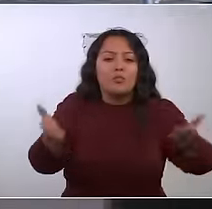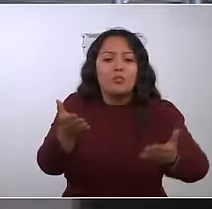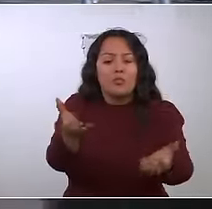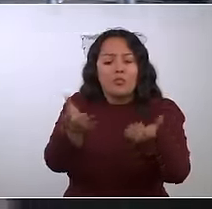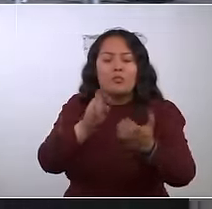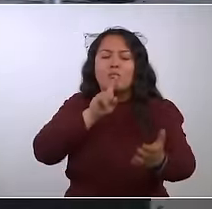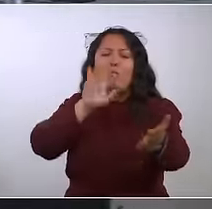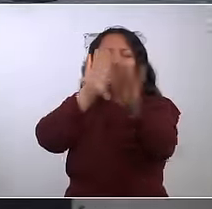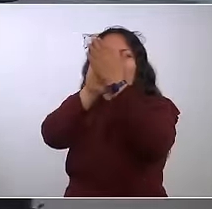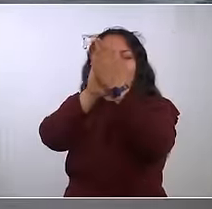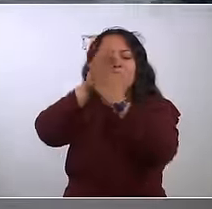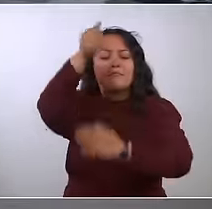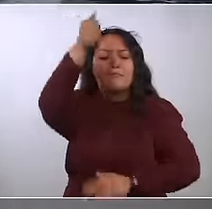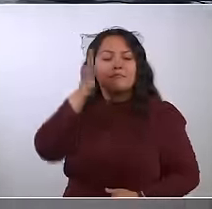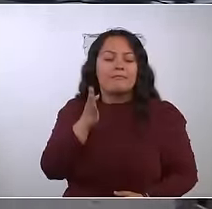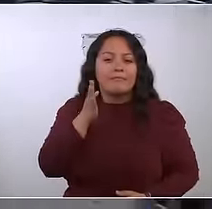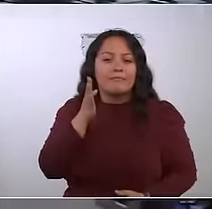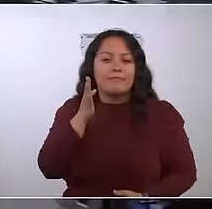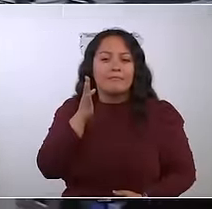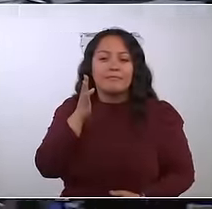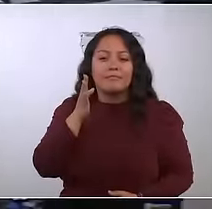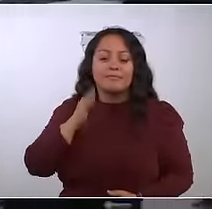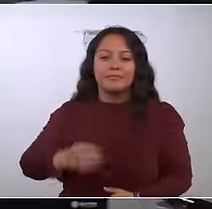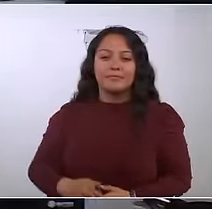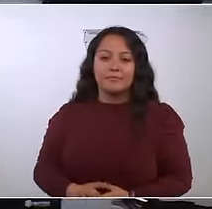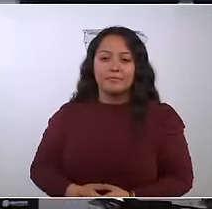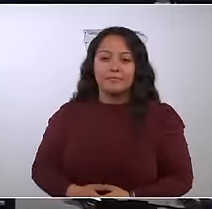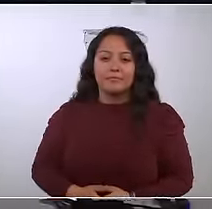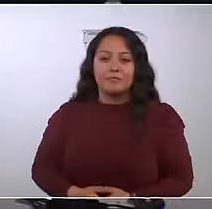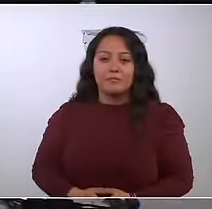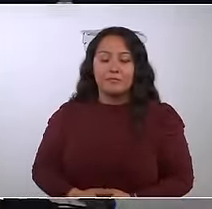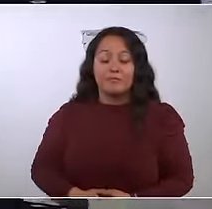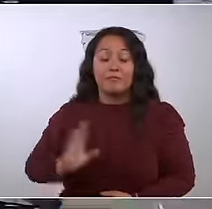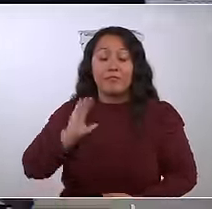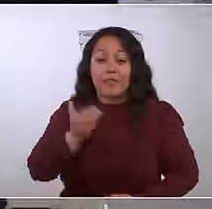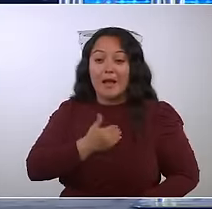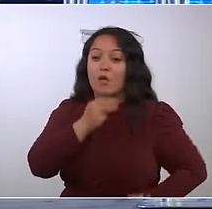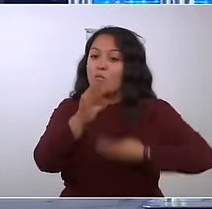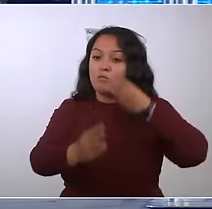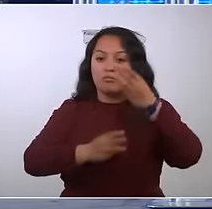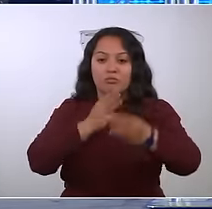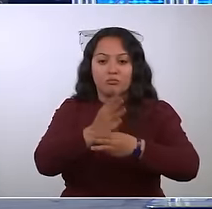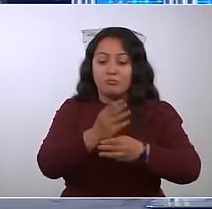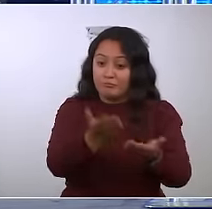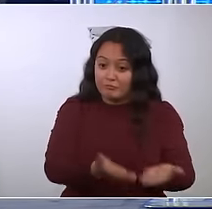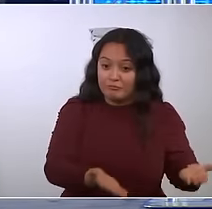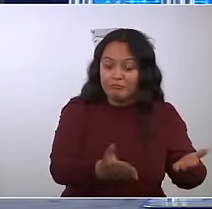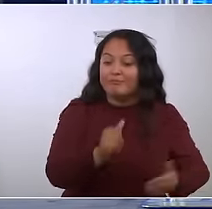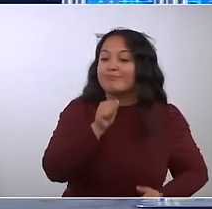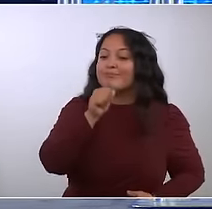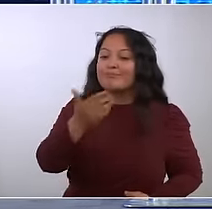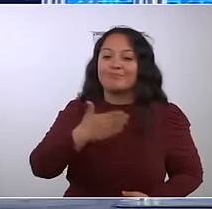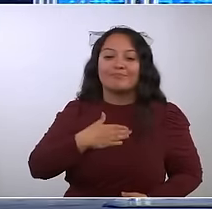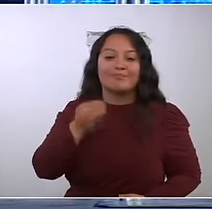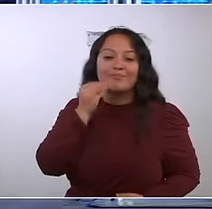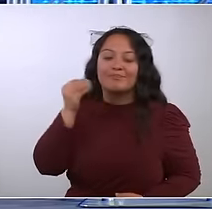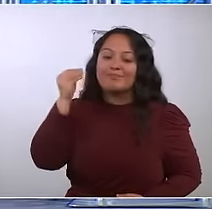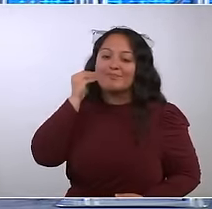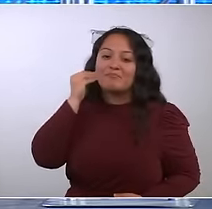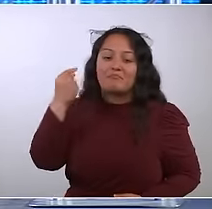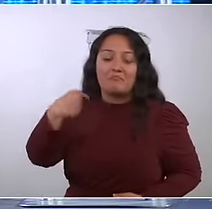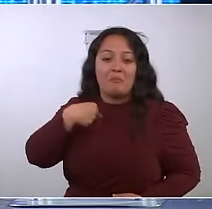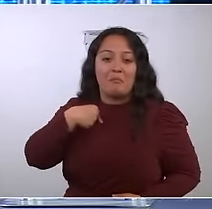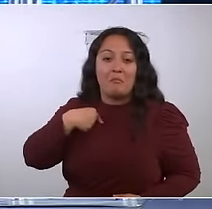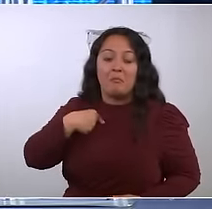quiere alabar a Dios. Is there someone here that wants to praise God? Este mundo no es mi hogar. This world is not yo my home. De